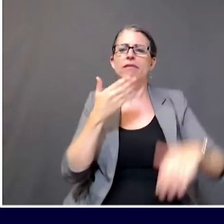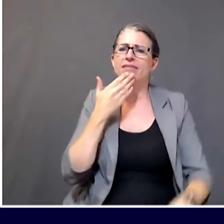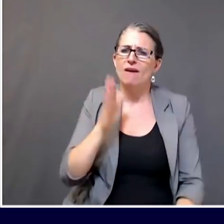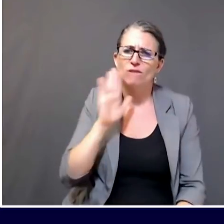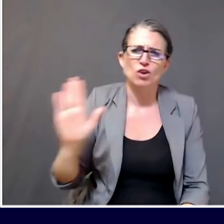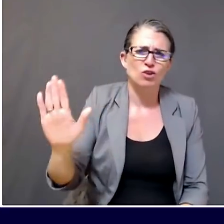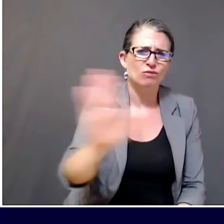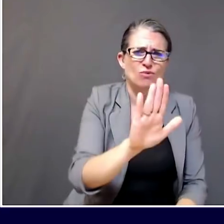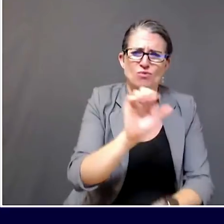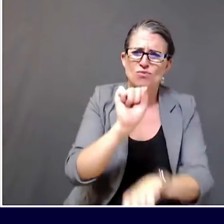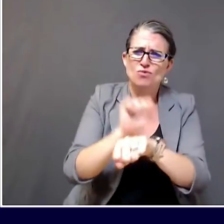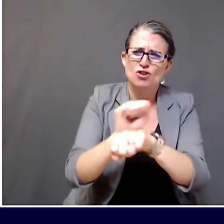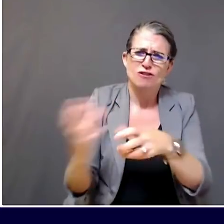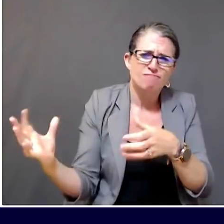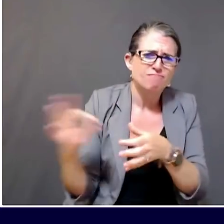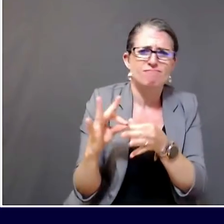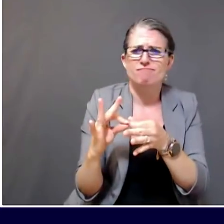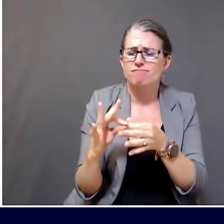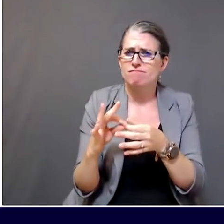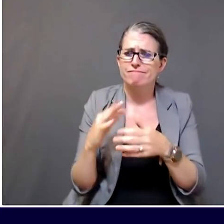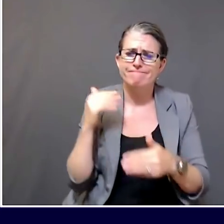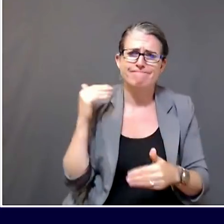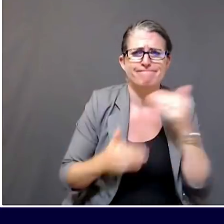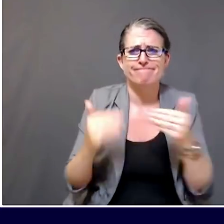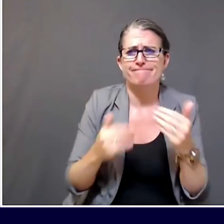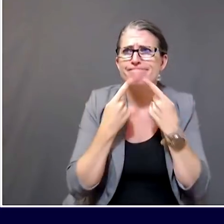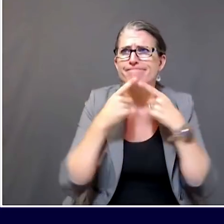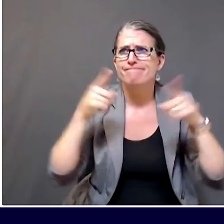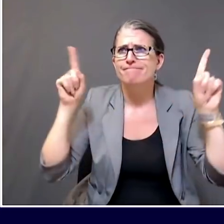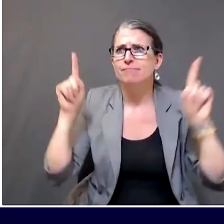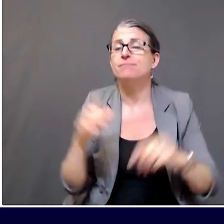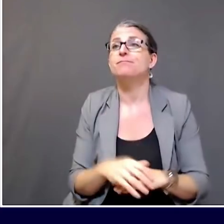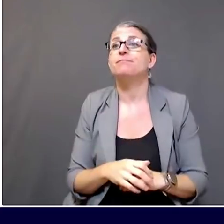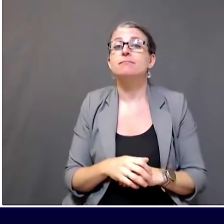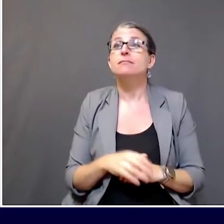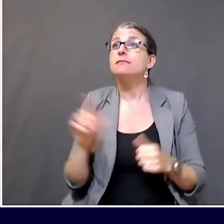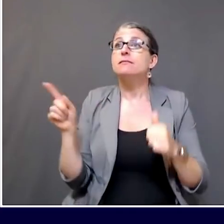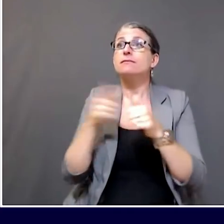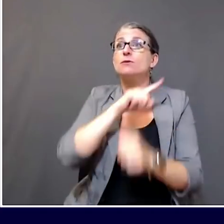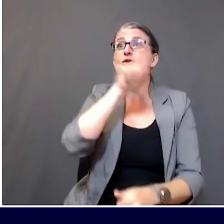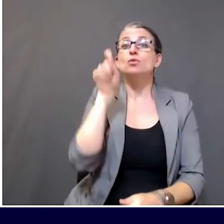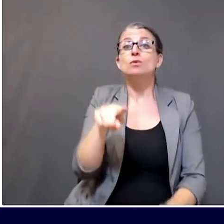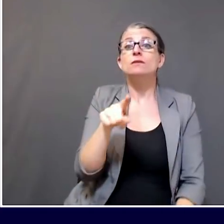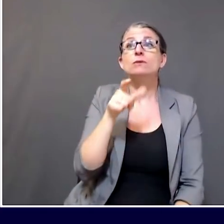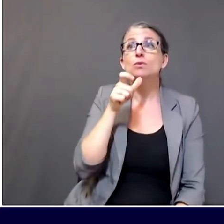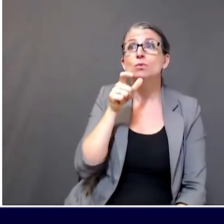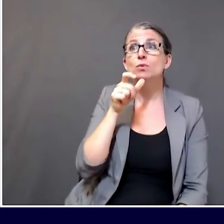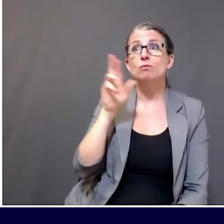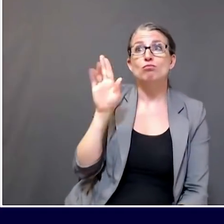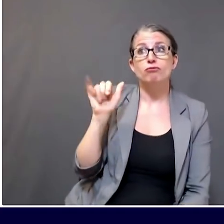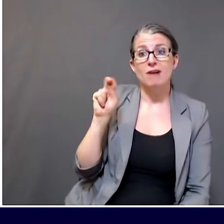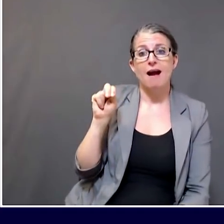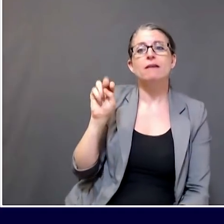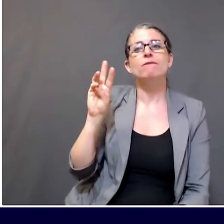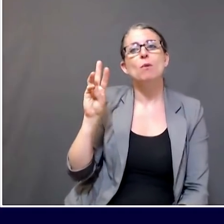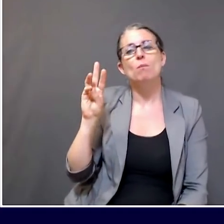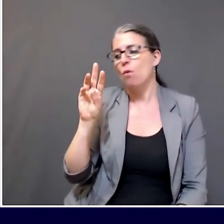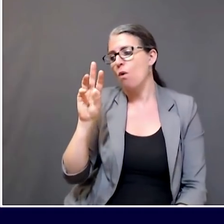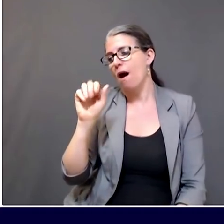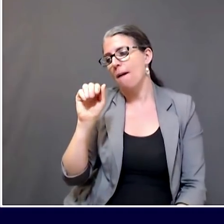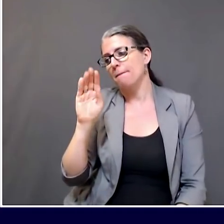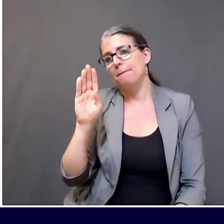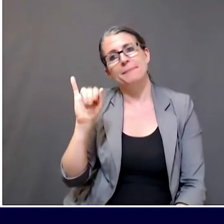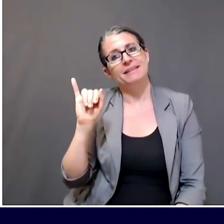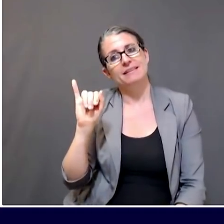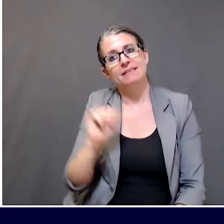colleagues in the media. Today's first question goes to Brian Sullivan at WABI. Thank you, Dr. Shah. I have one question for you, one for the